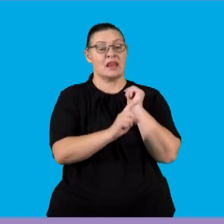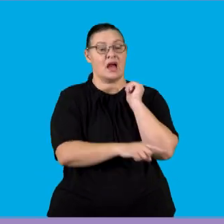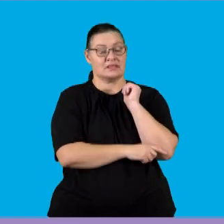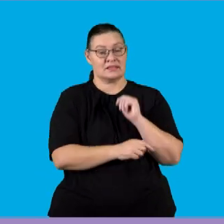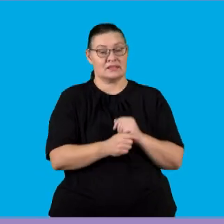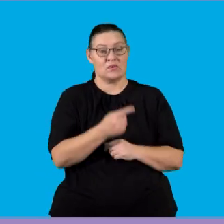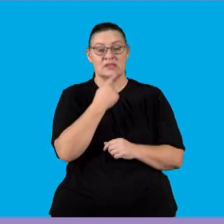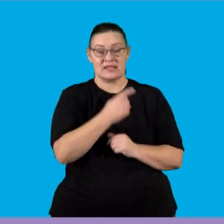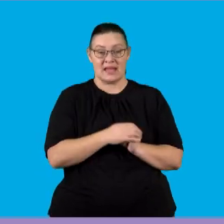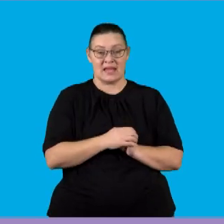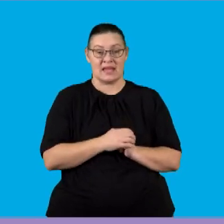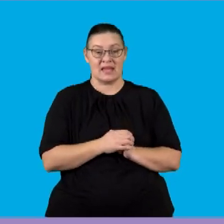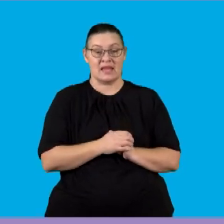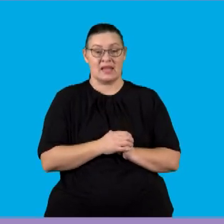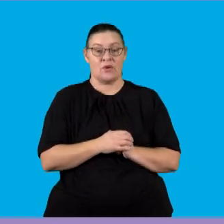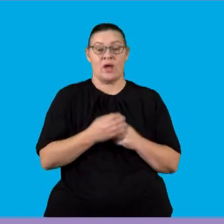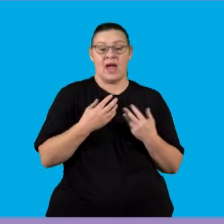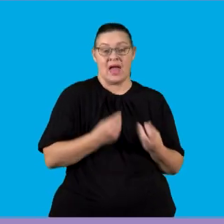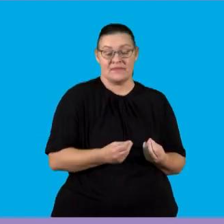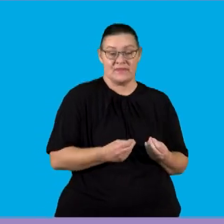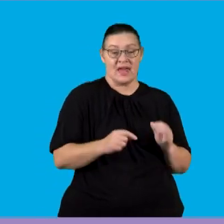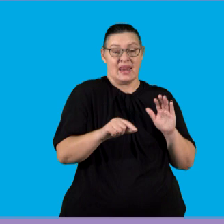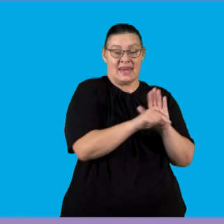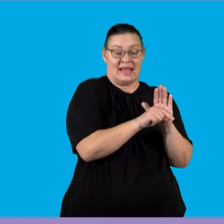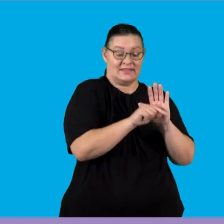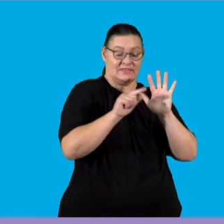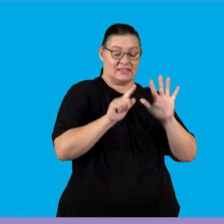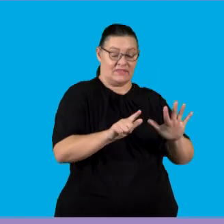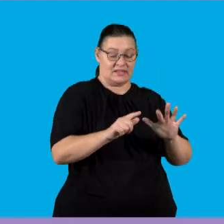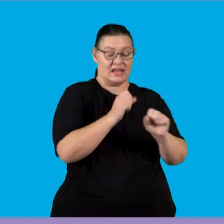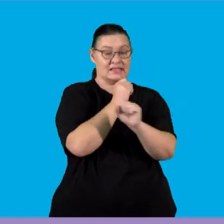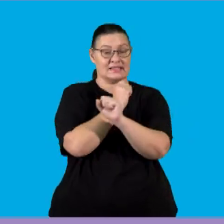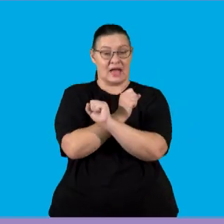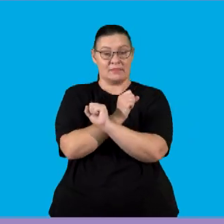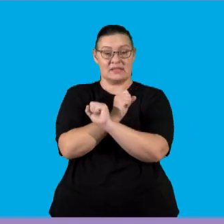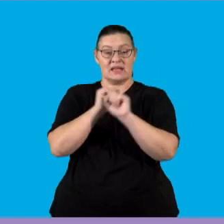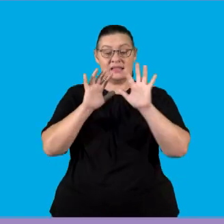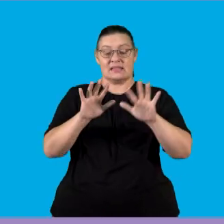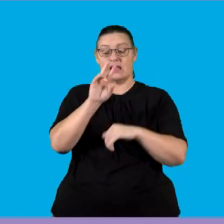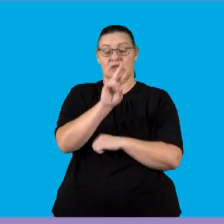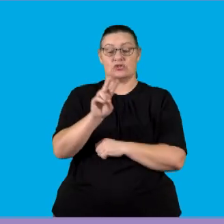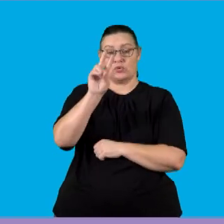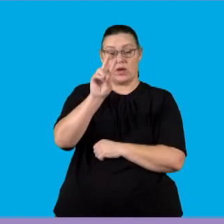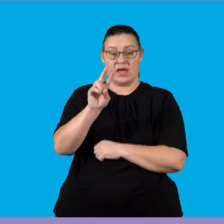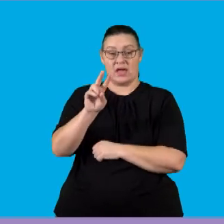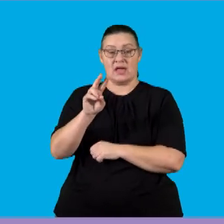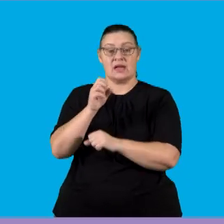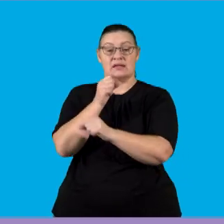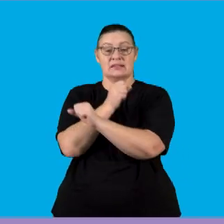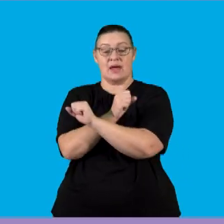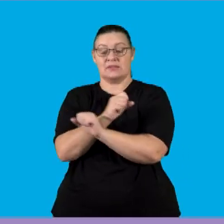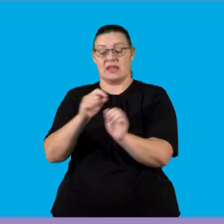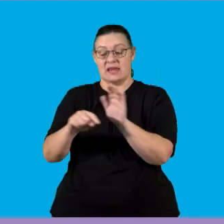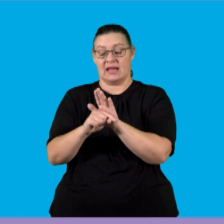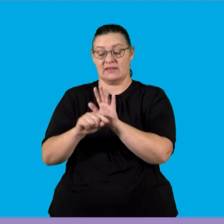we are just going to say there, so we have a negative 7 multiplied by 10 squared multiplied by